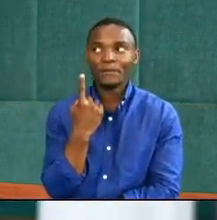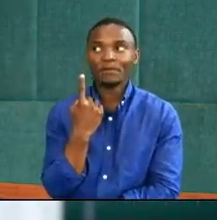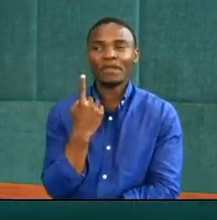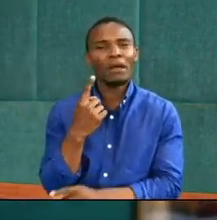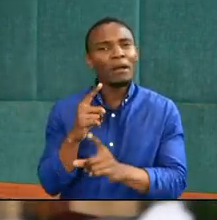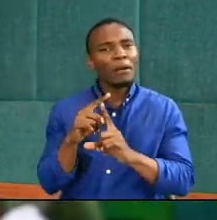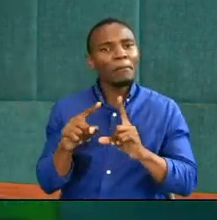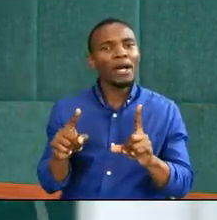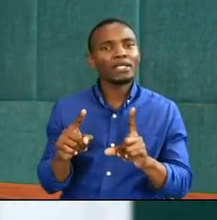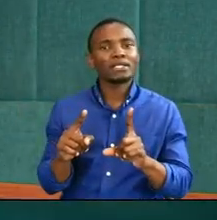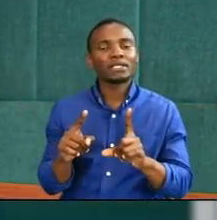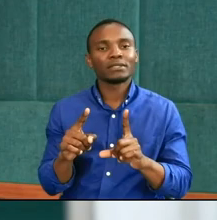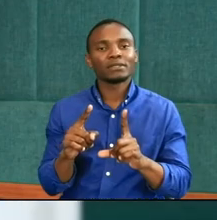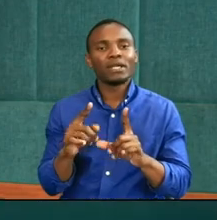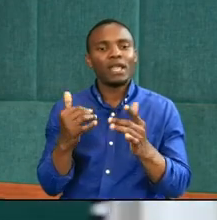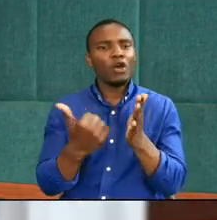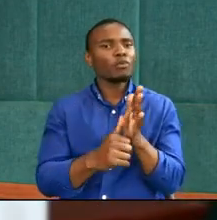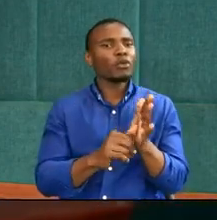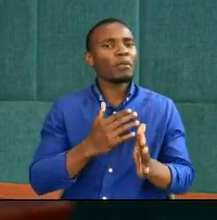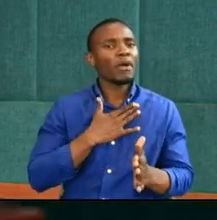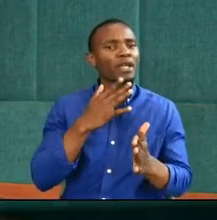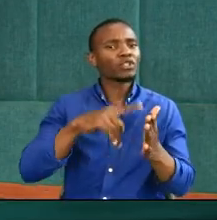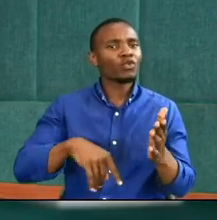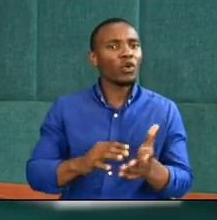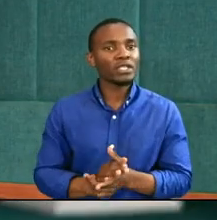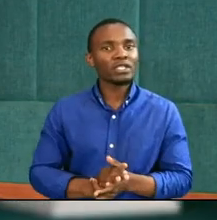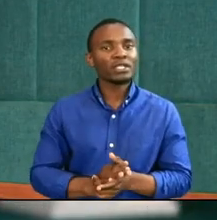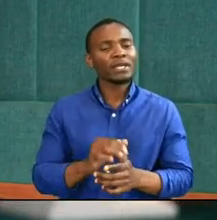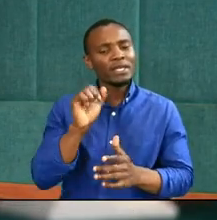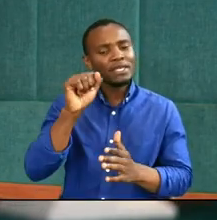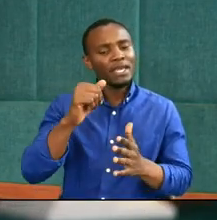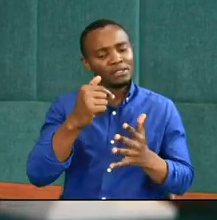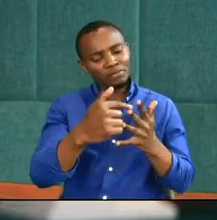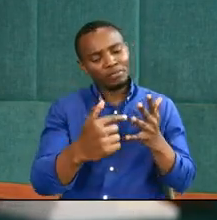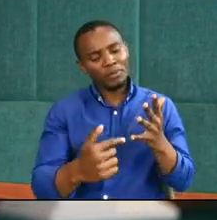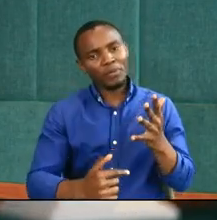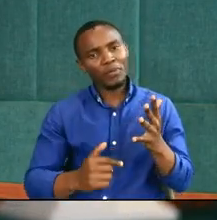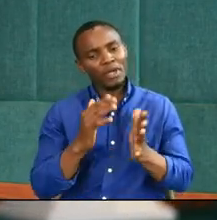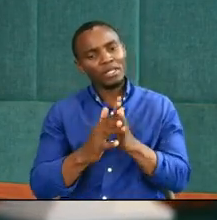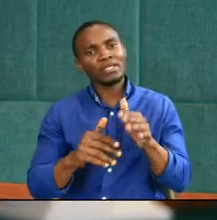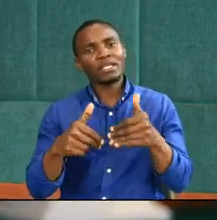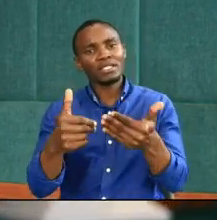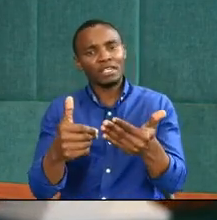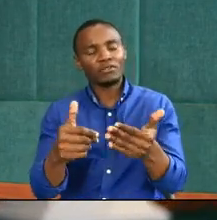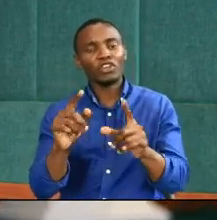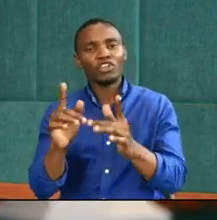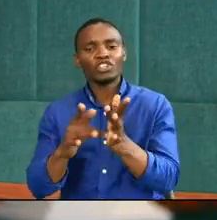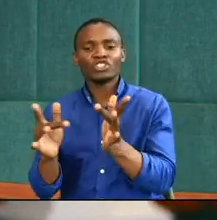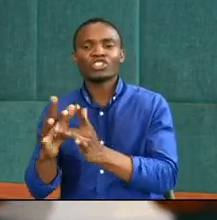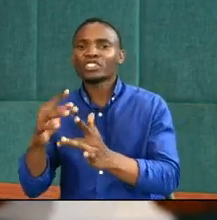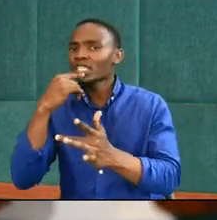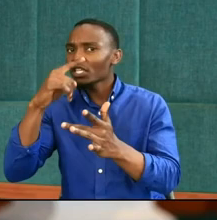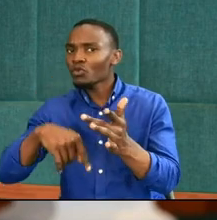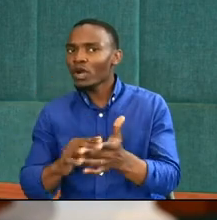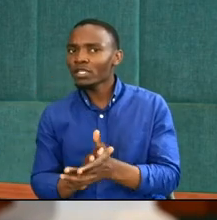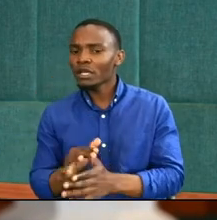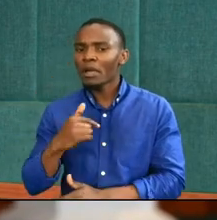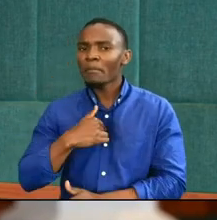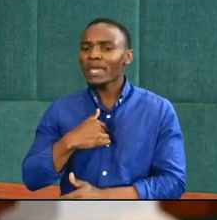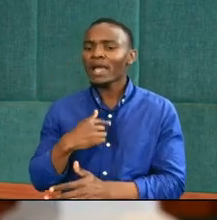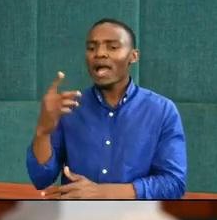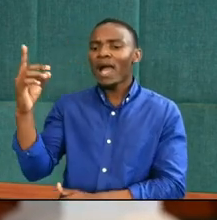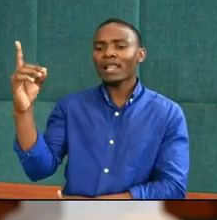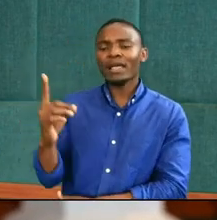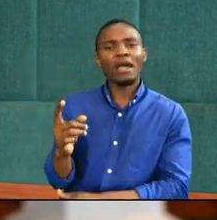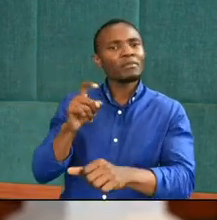But here's my problem. In spite of all these signs, Jesus says, I'm still going to come at a